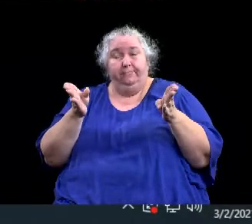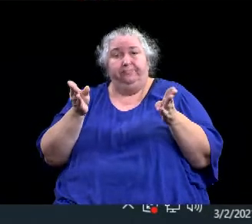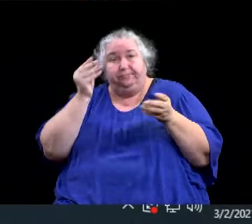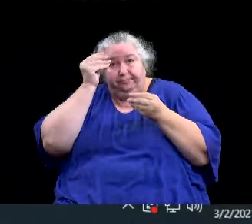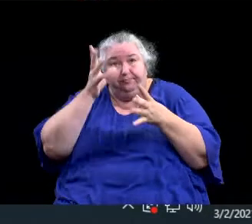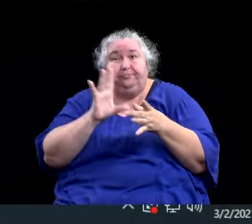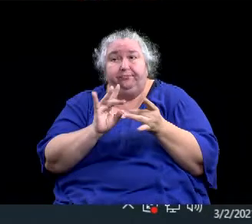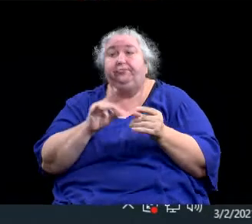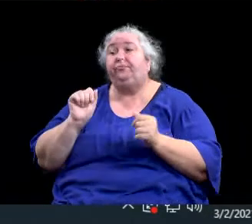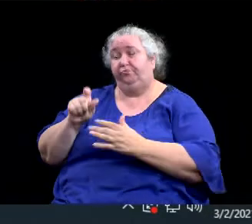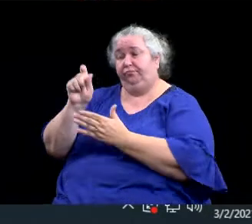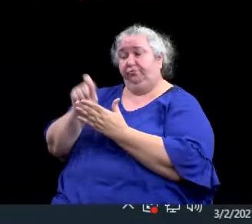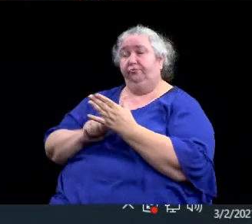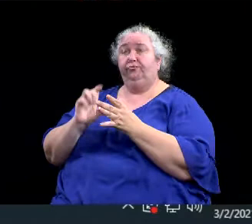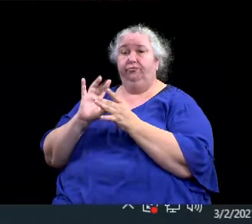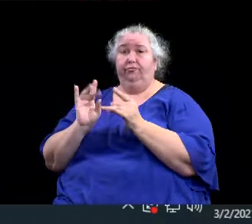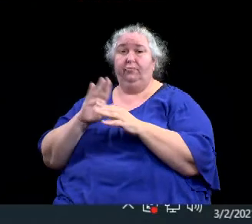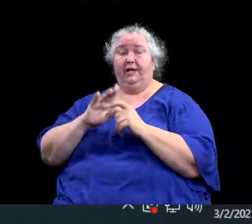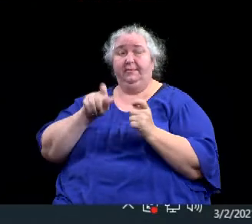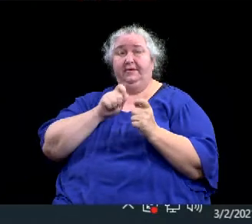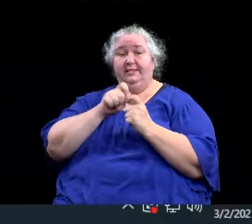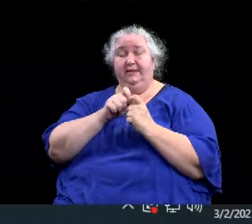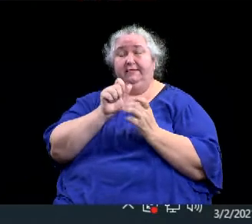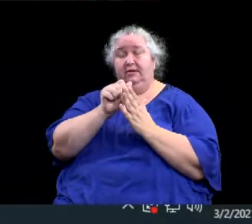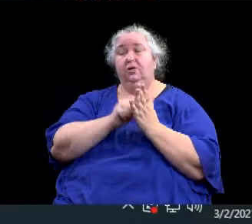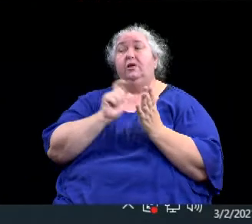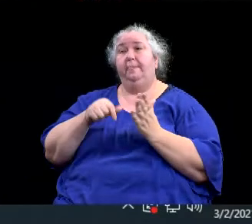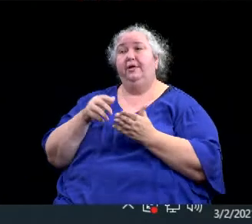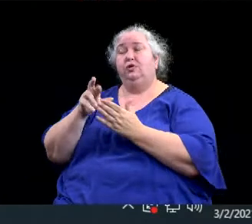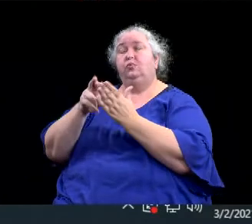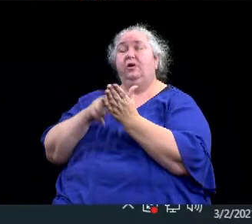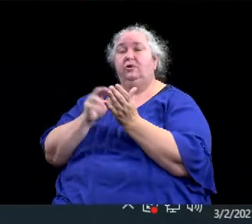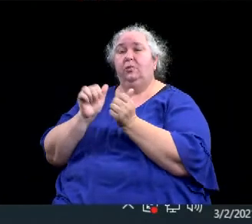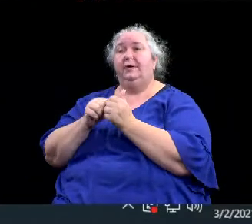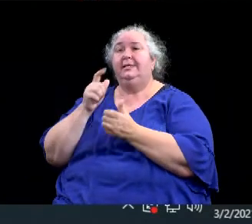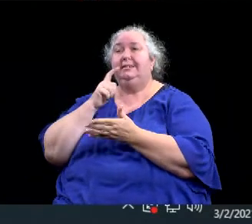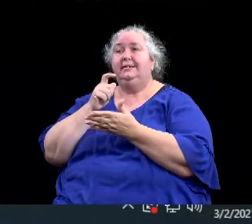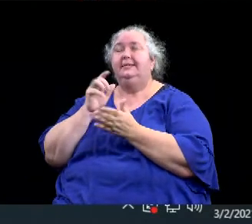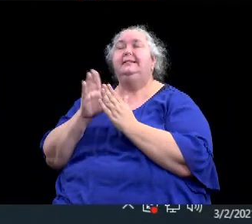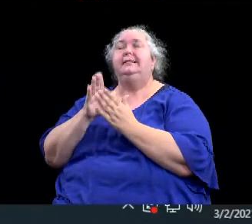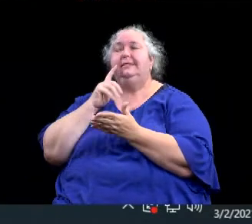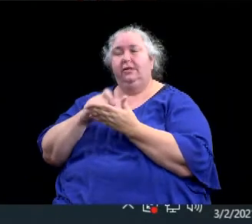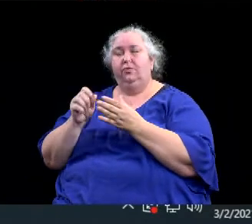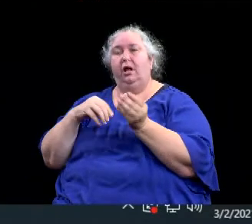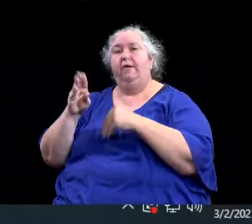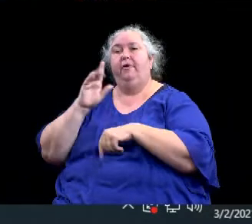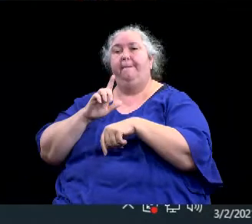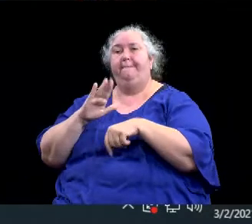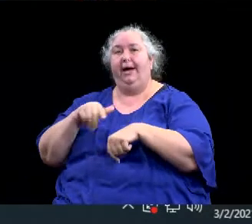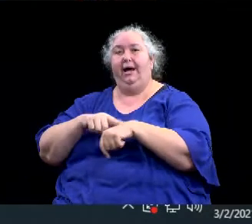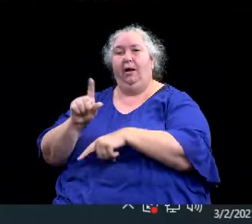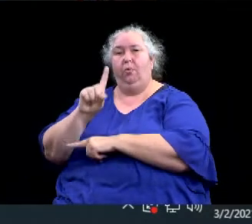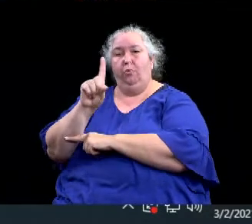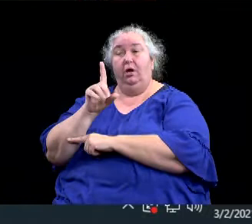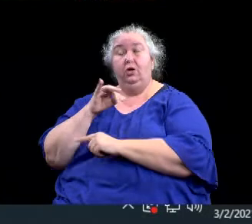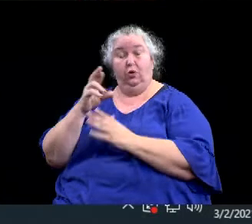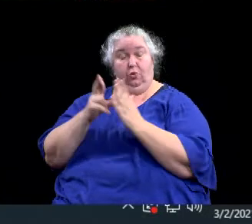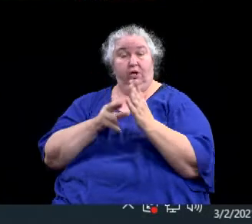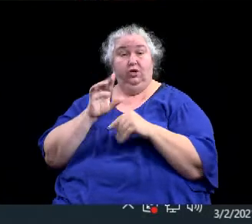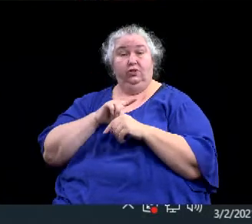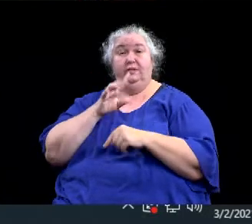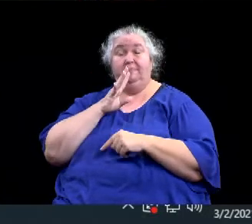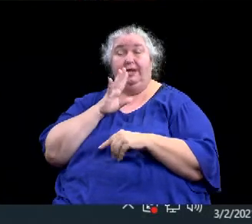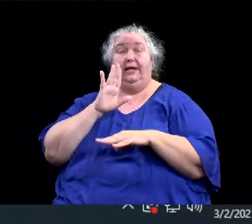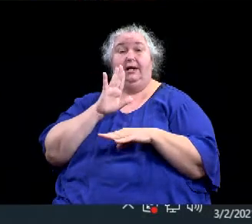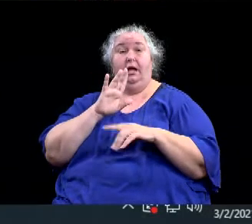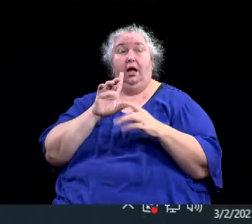city secretary's office by 1 p.m. today. Individuals who register to speak on an agenda item must limit their comments to 3 minutes.